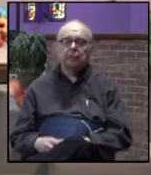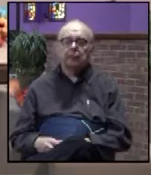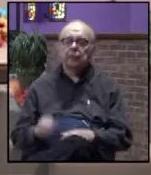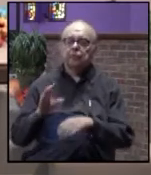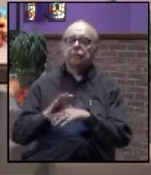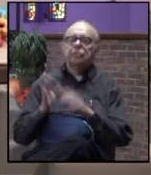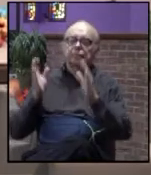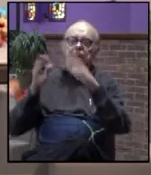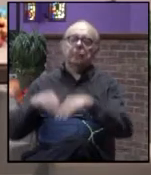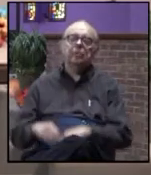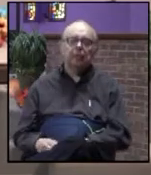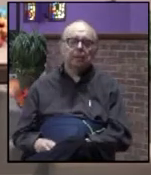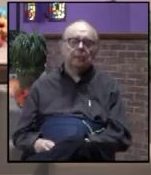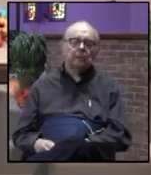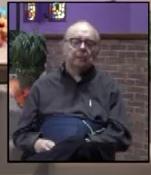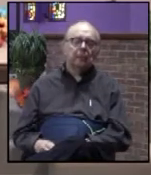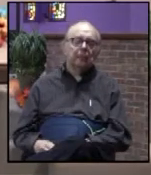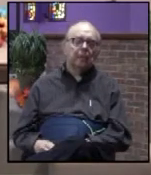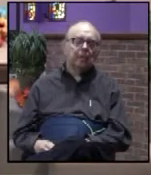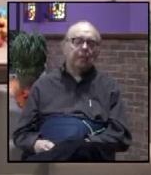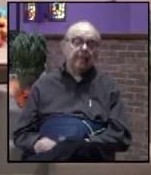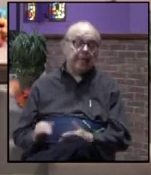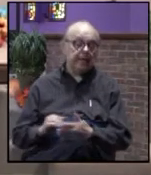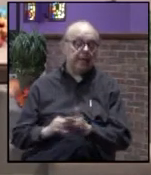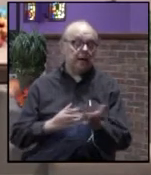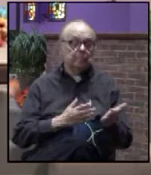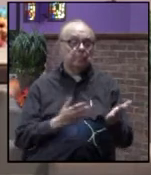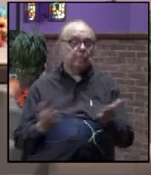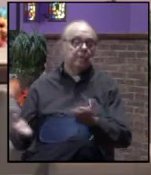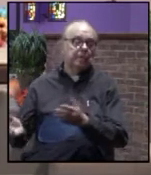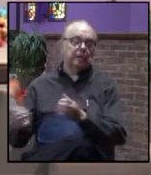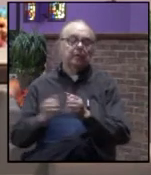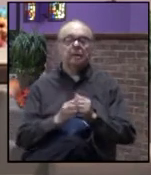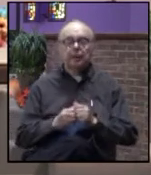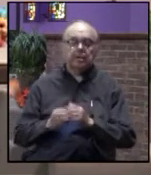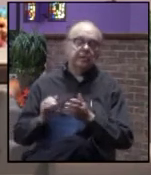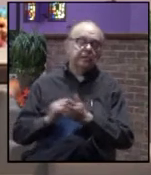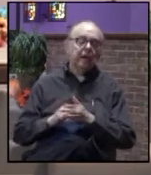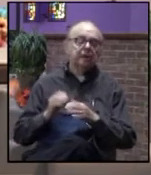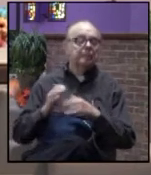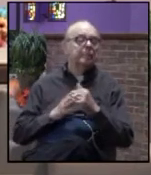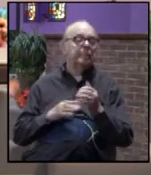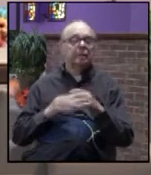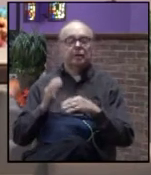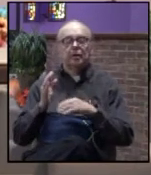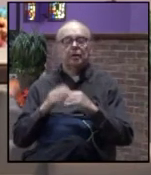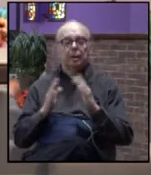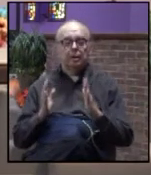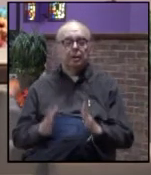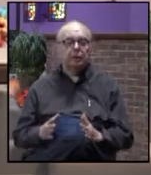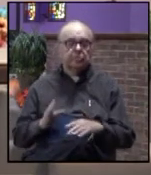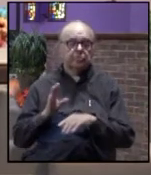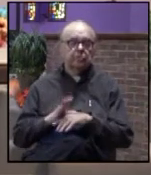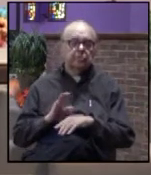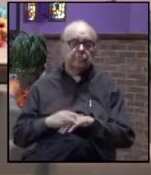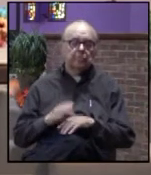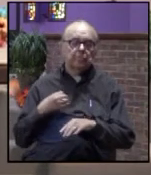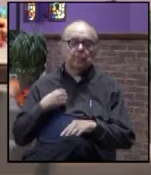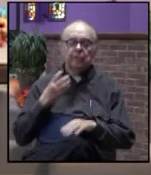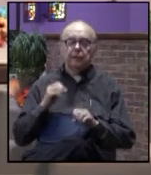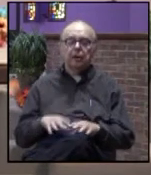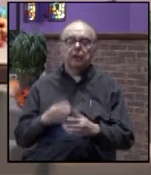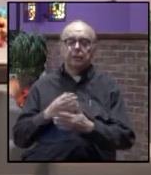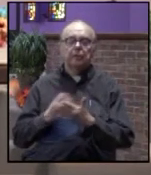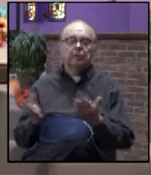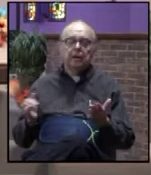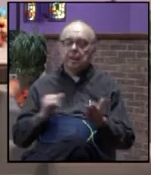And, well, that's what brought us all together, was the building. Then we've lost something. It